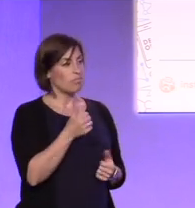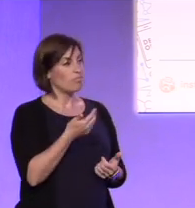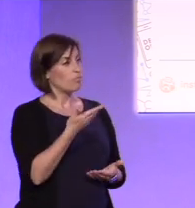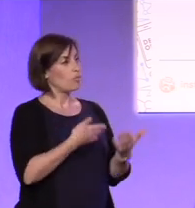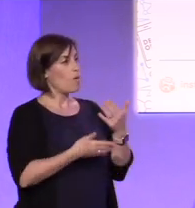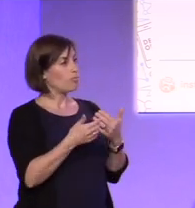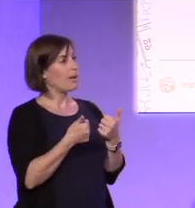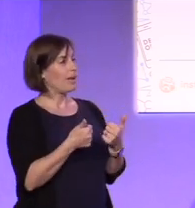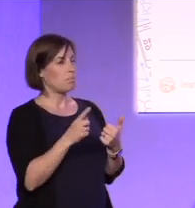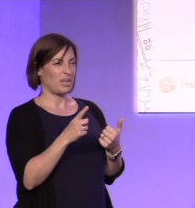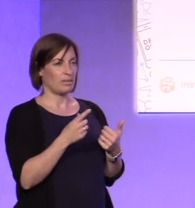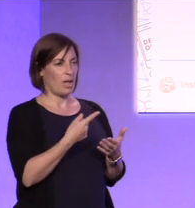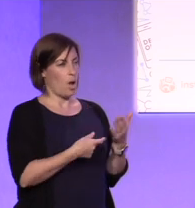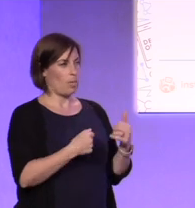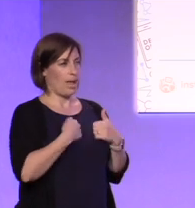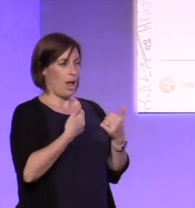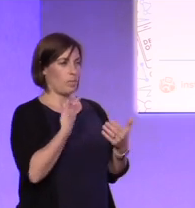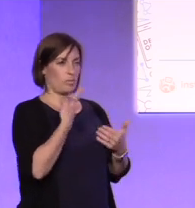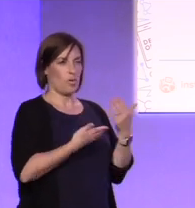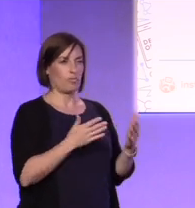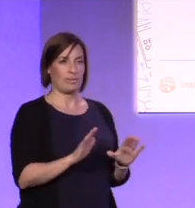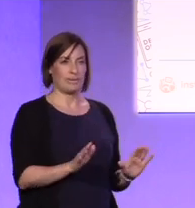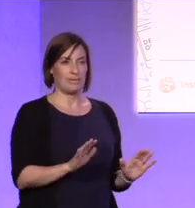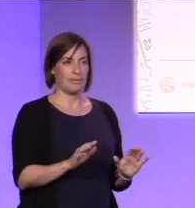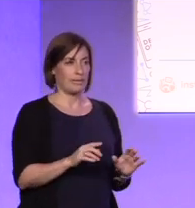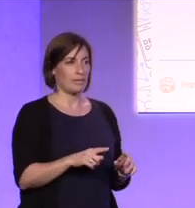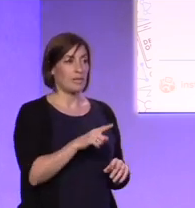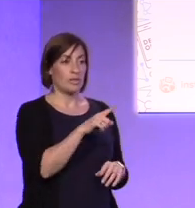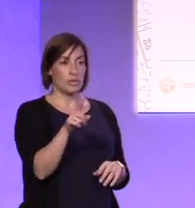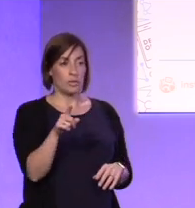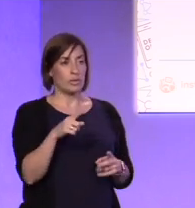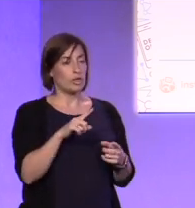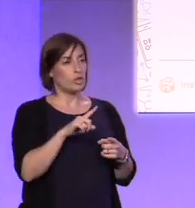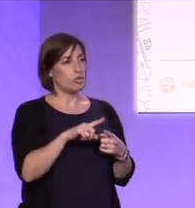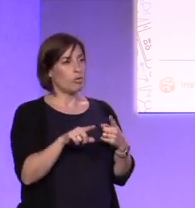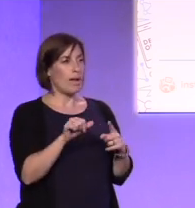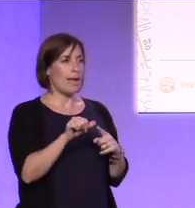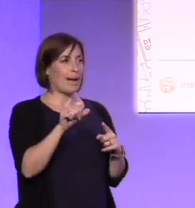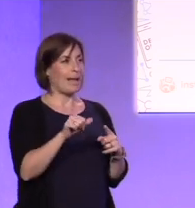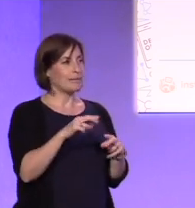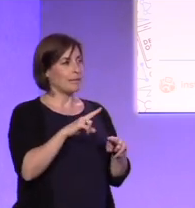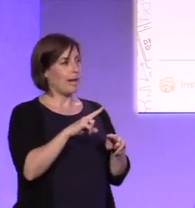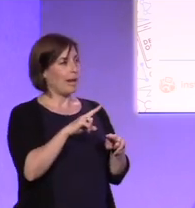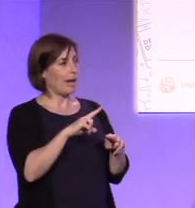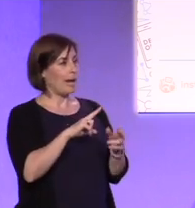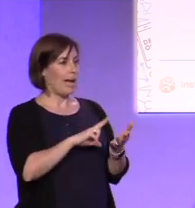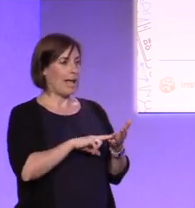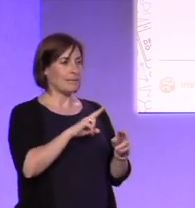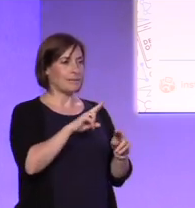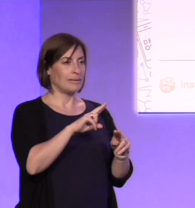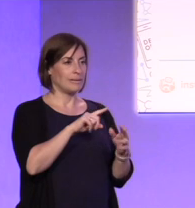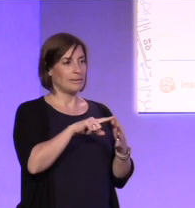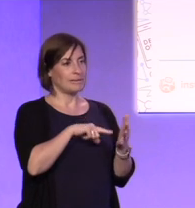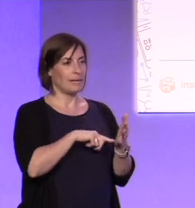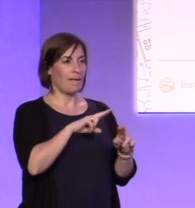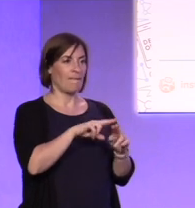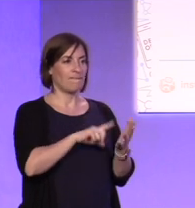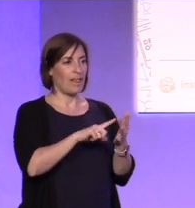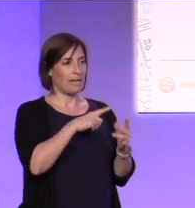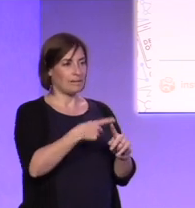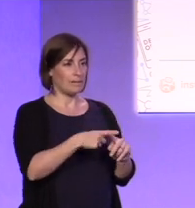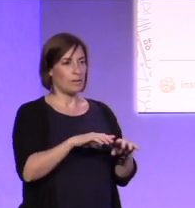just a story. Don't try to be Sky Betting and Gaming. Don't try to be the next Netflix. Don't aspire to be the next Amazon, because you are not